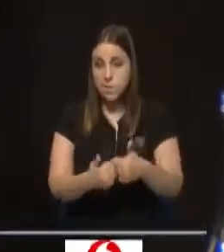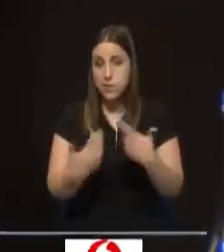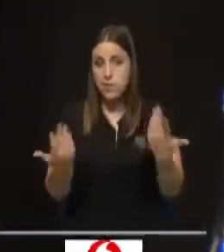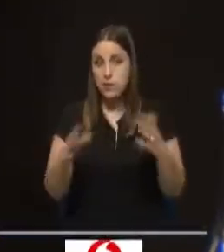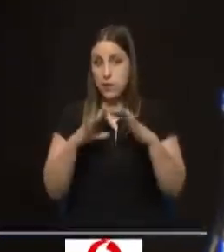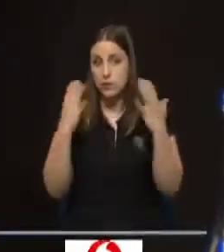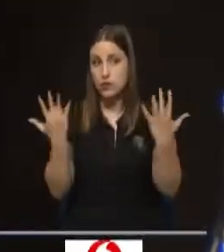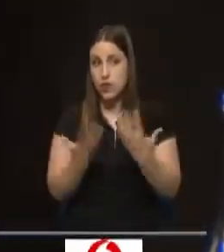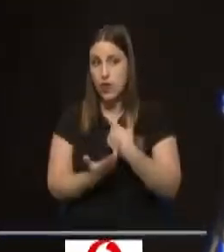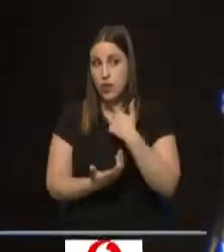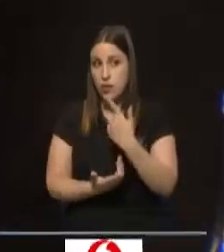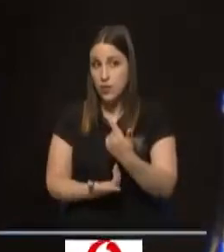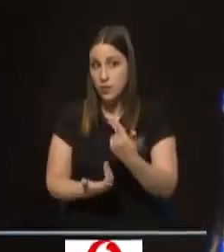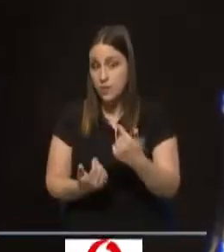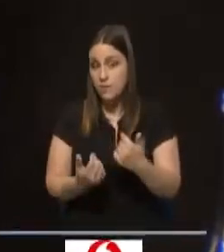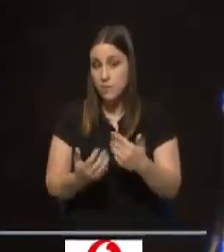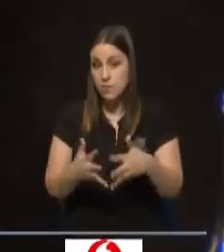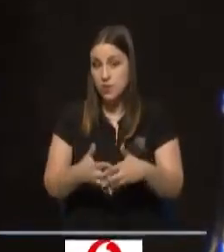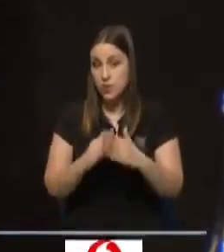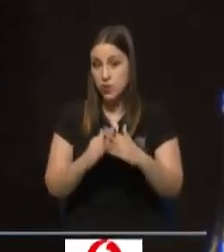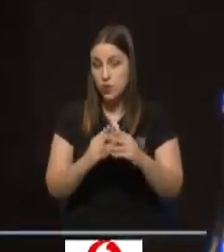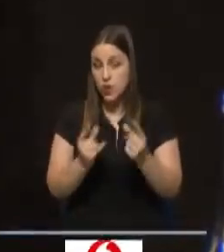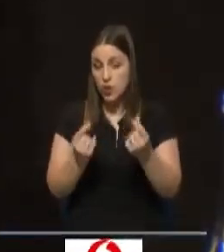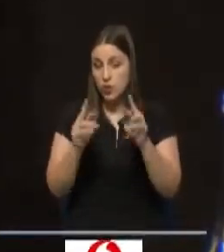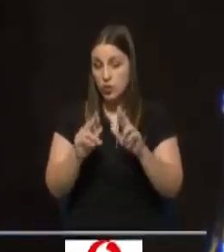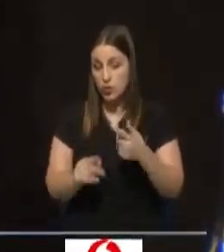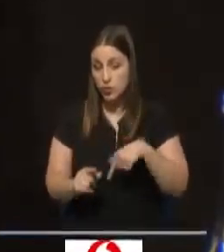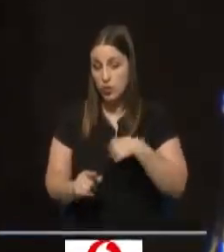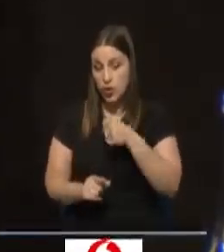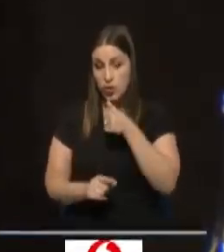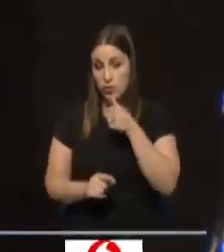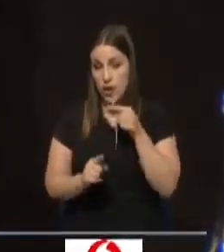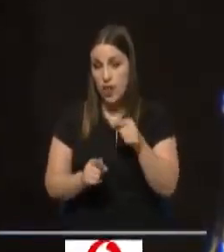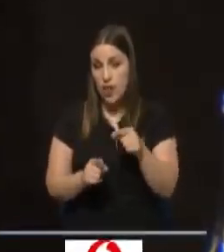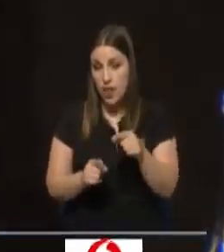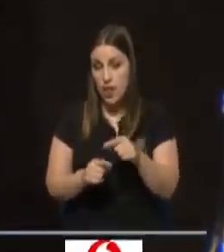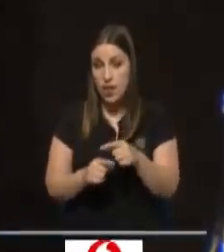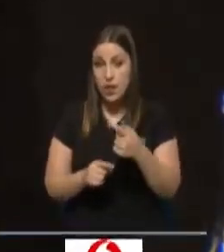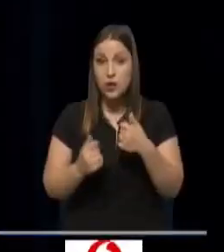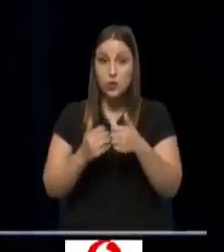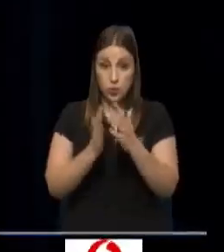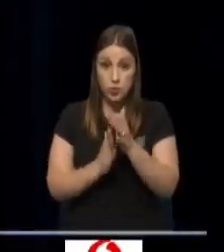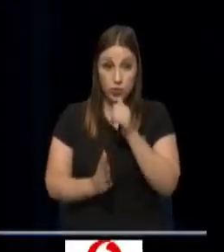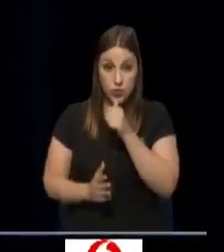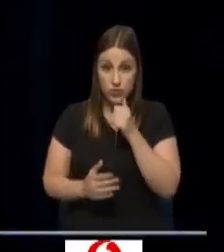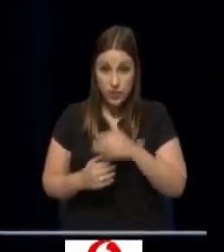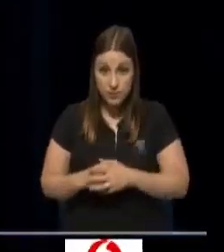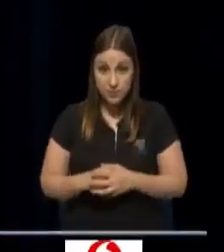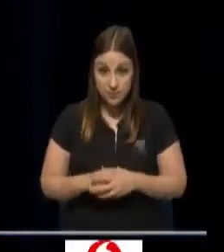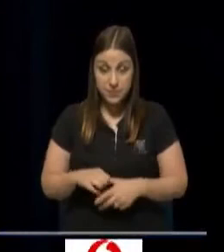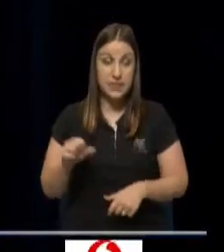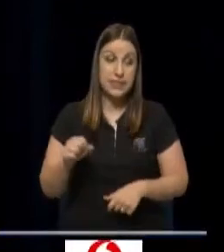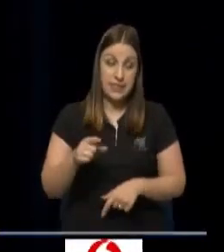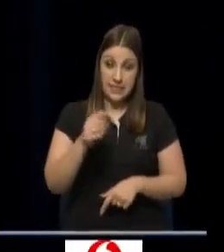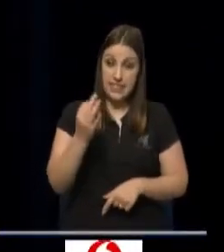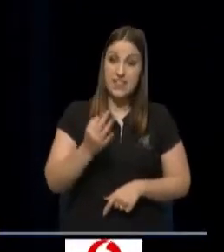something about it. So generically speaking, I understand that our whole cost structure is suffering.